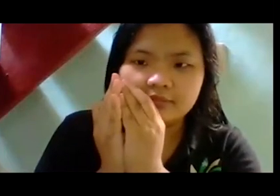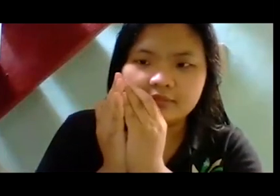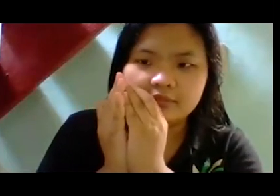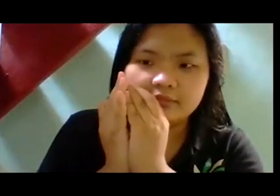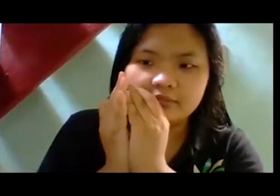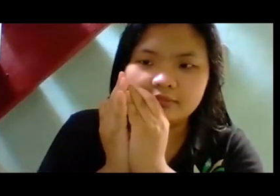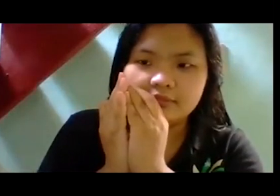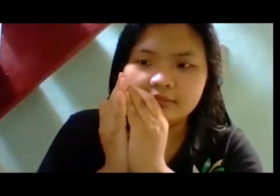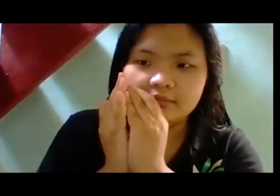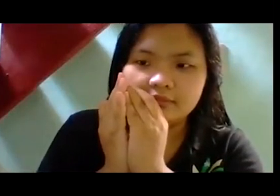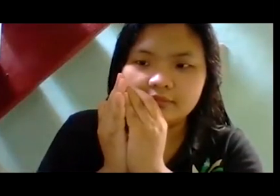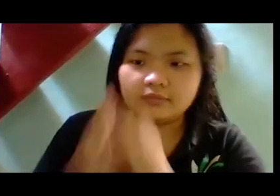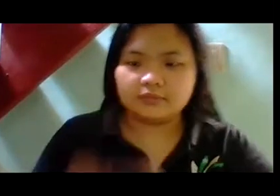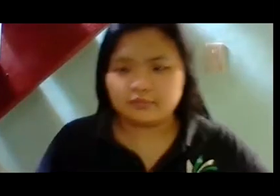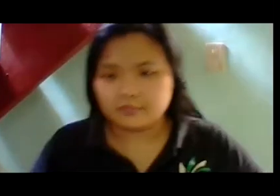okay.